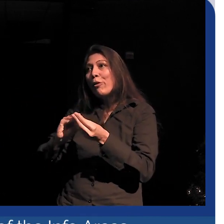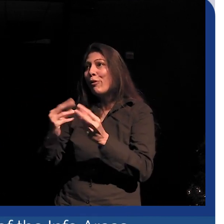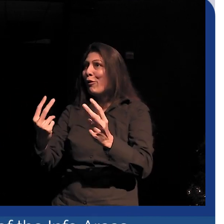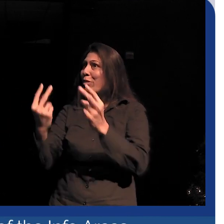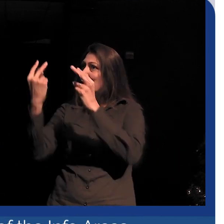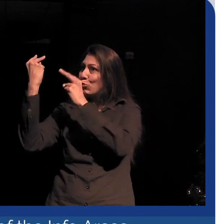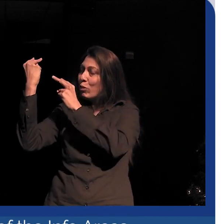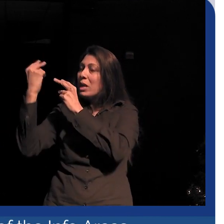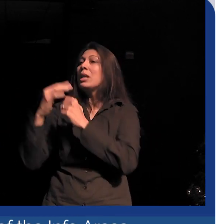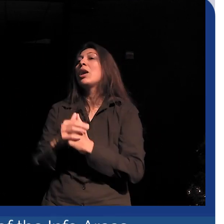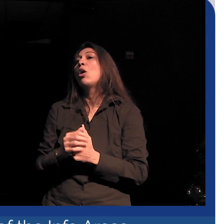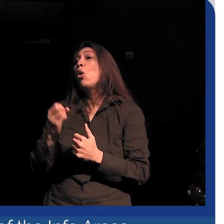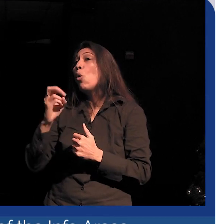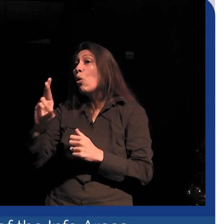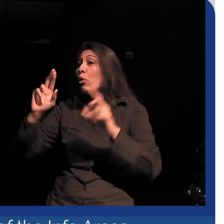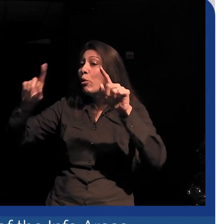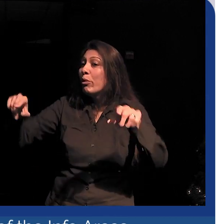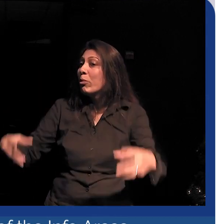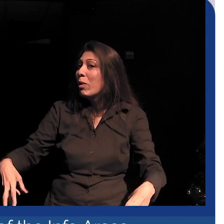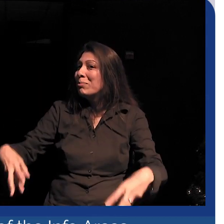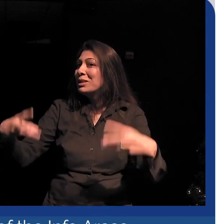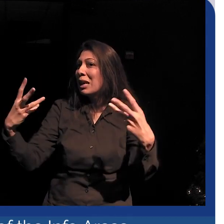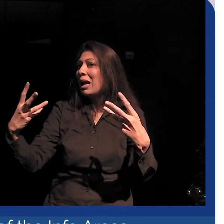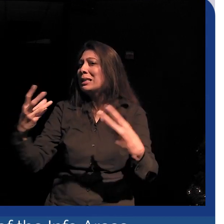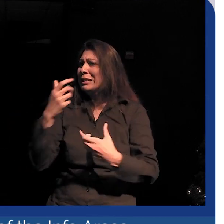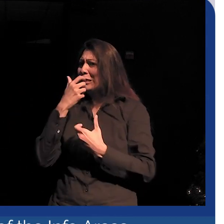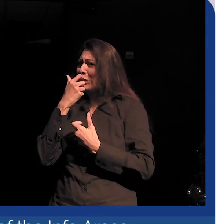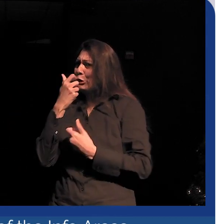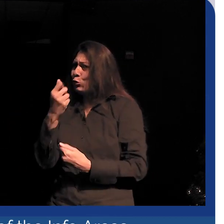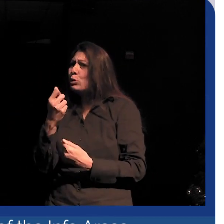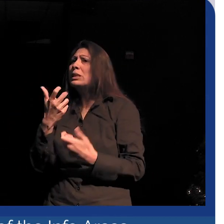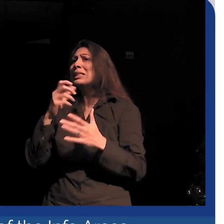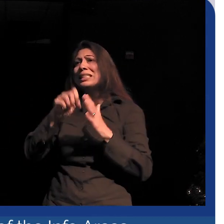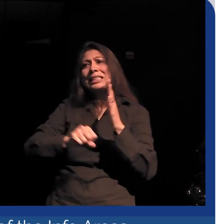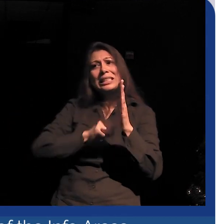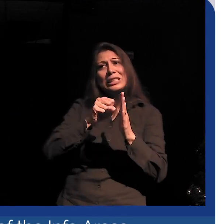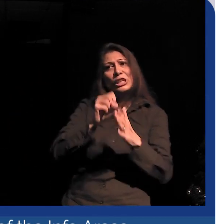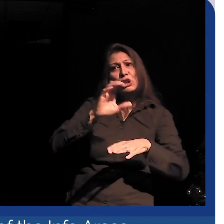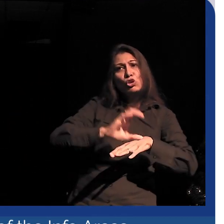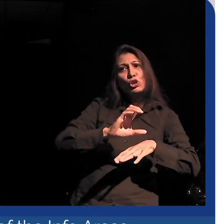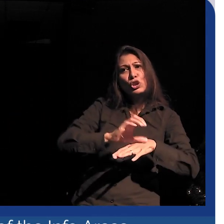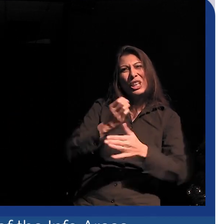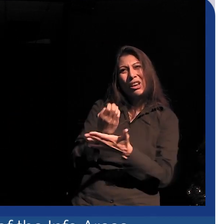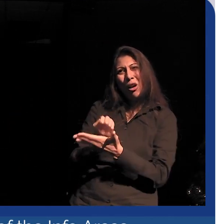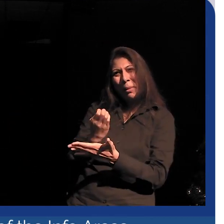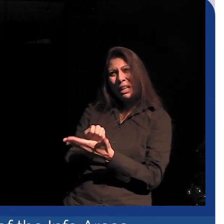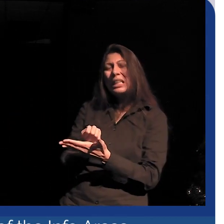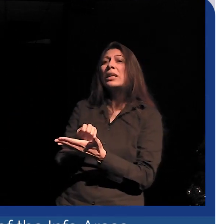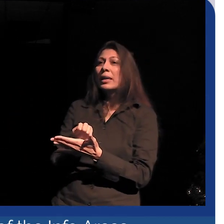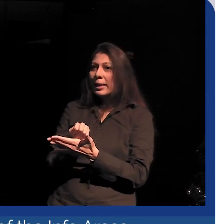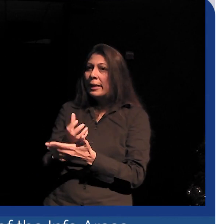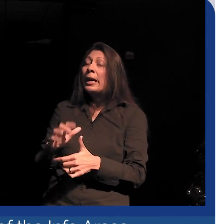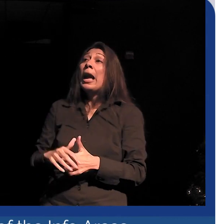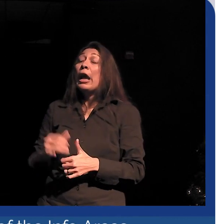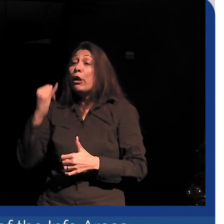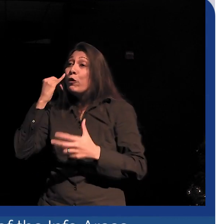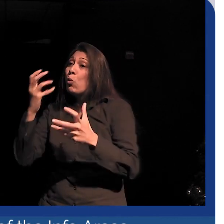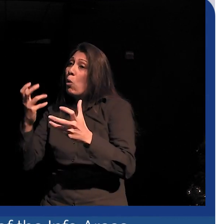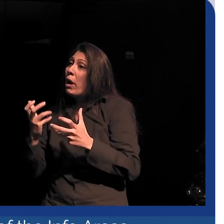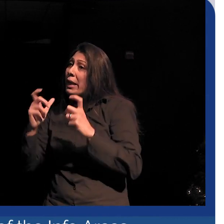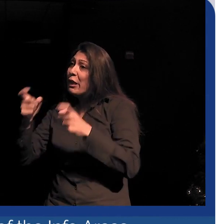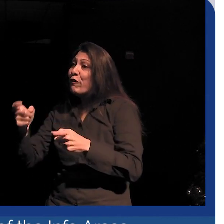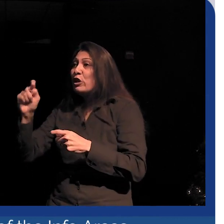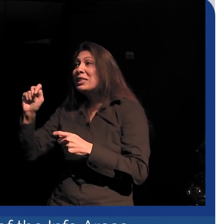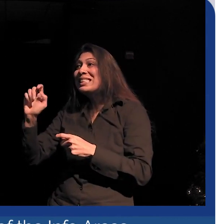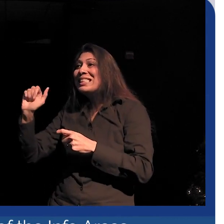and give. And this is an interesting season in our nation economically. And if stock giving is helpful to you for tax purposes, that's a way you can give